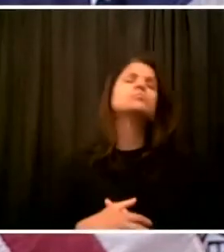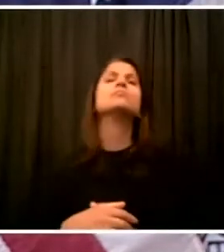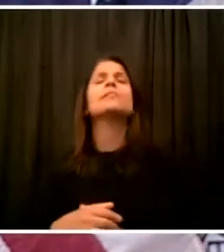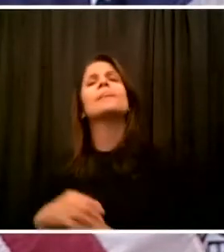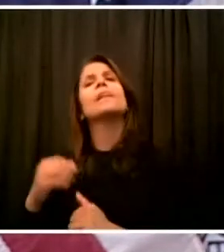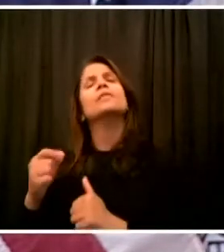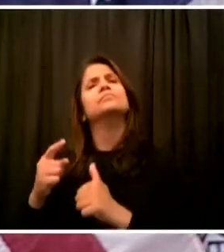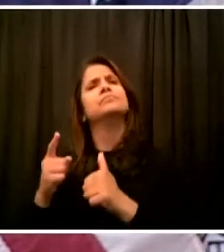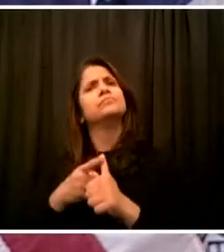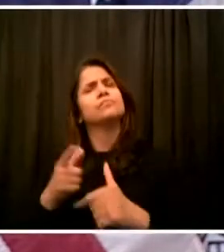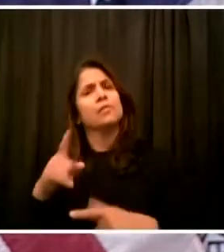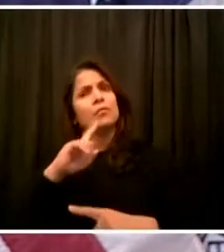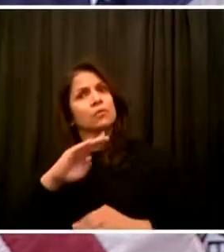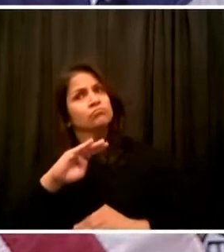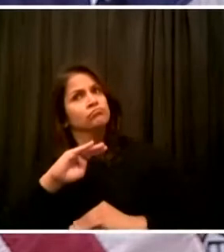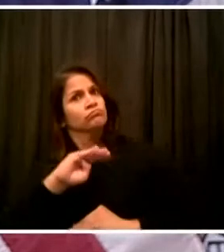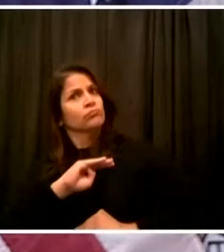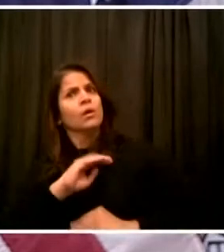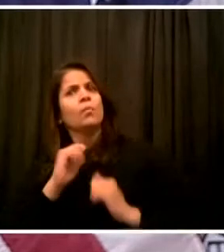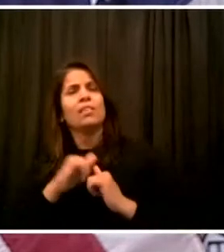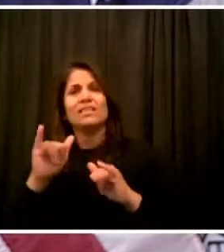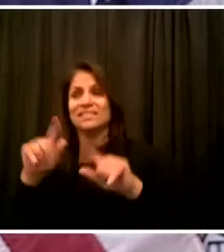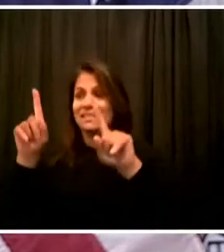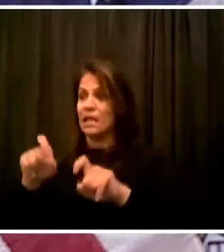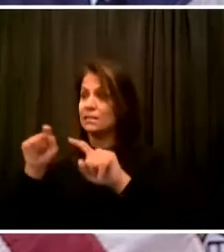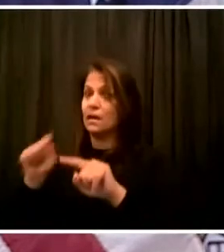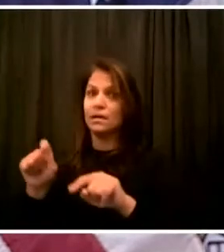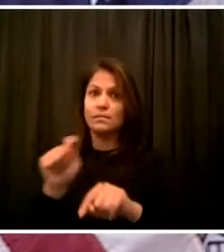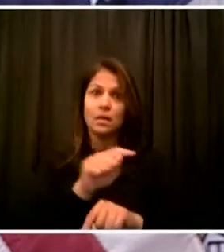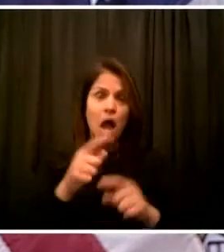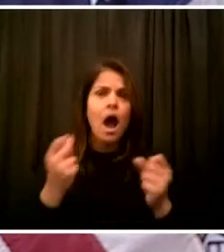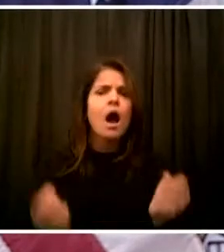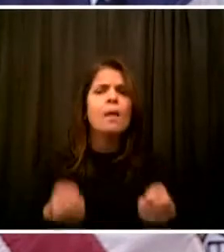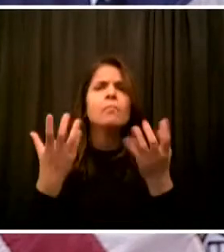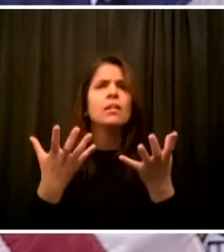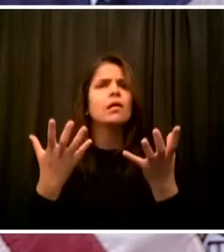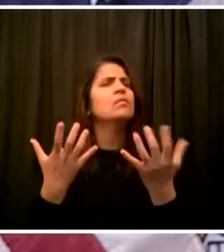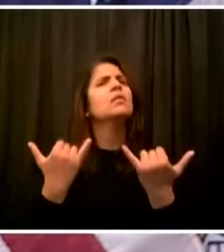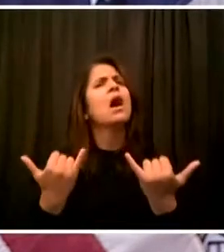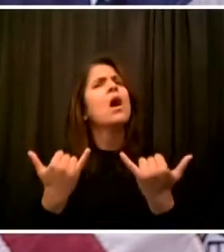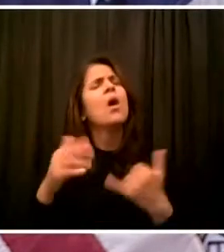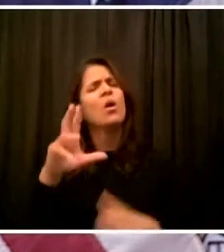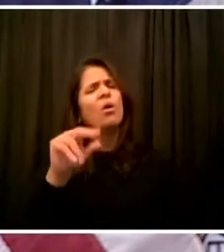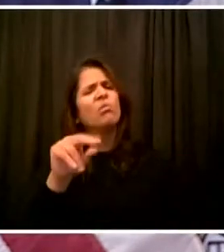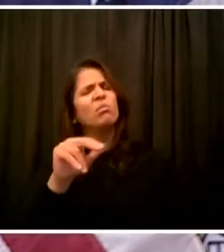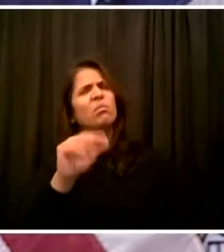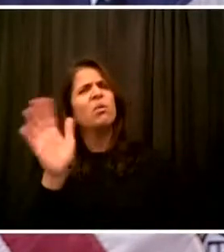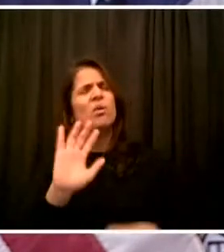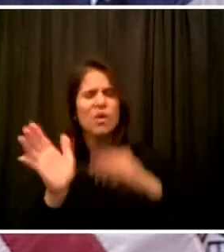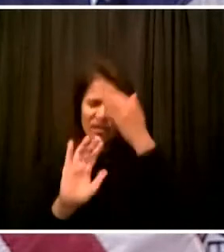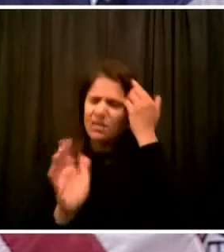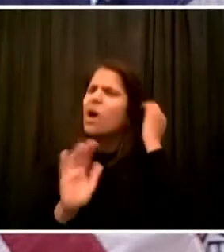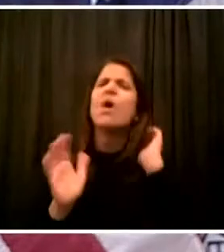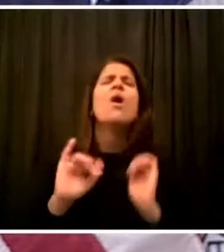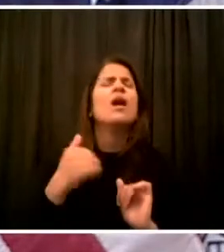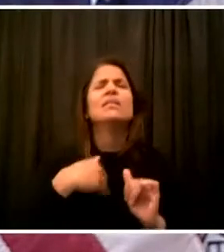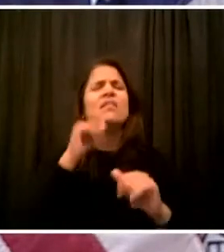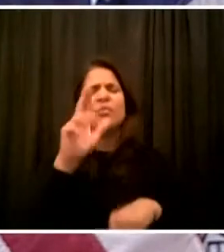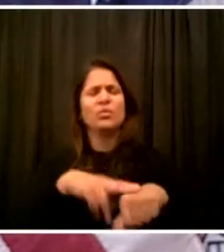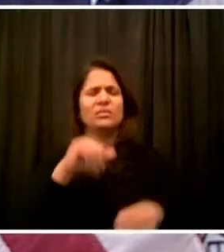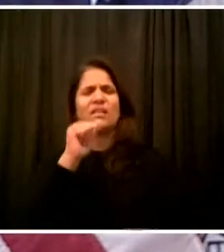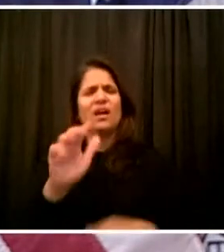not. Andrew, you and I have known each other a long time, and I know you're listening to my presentations. I don't think there's anything I've said in these